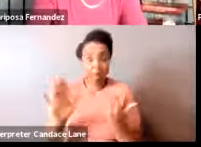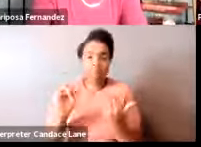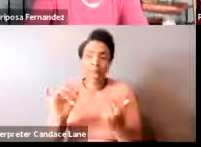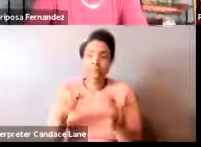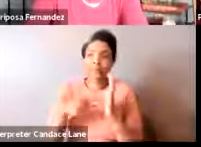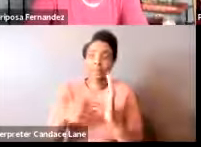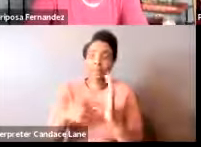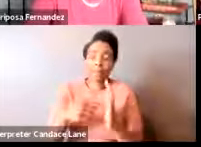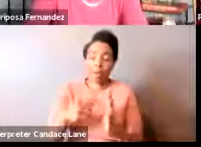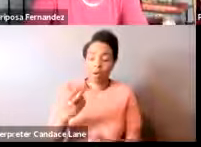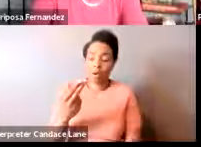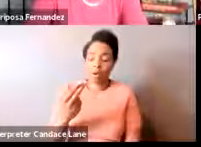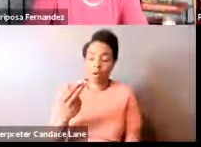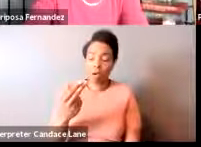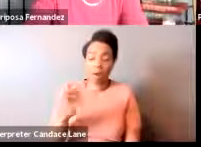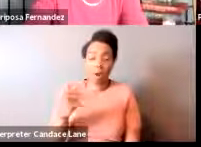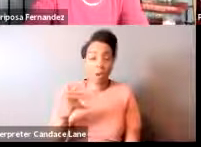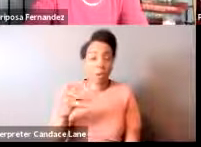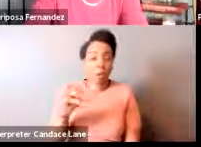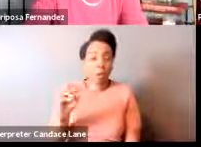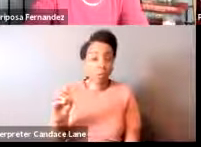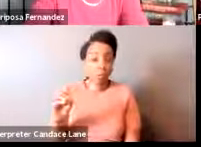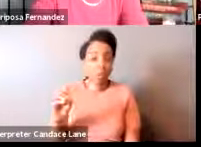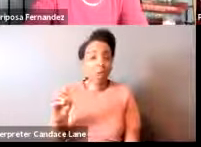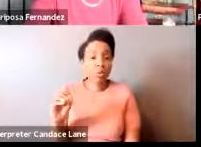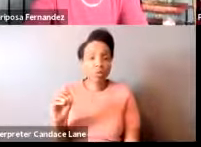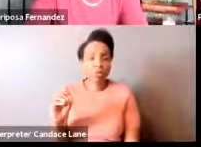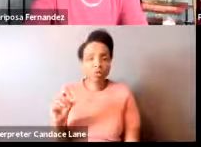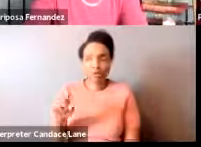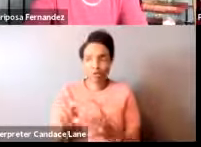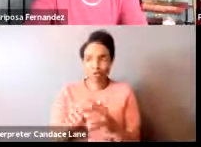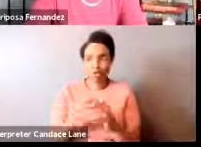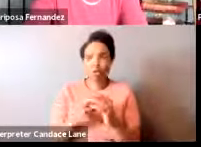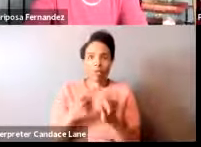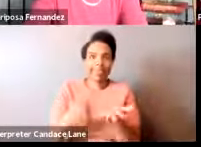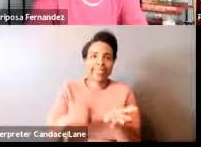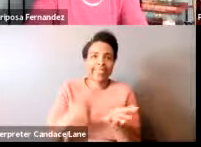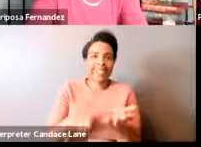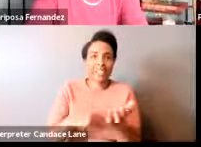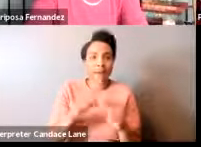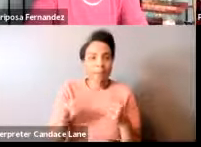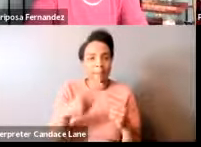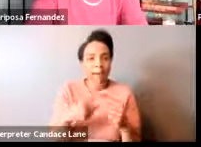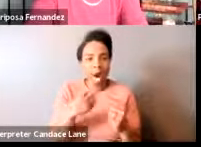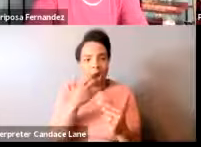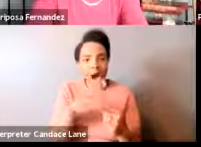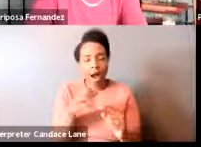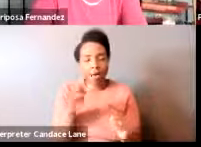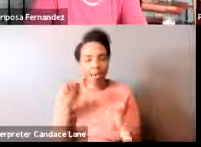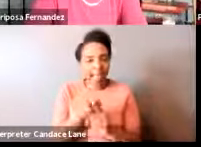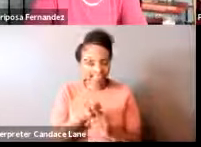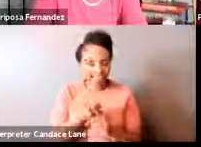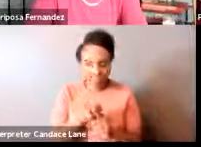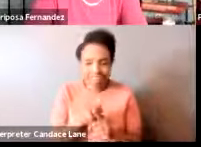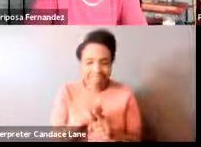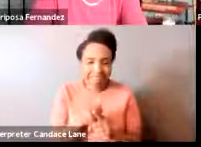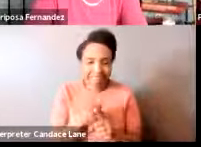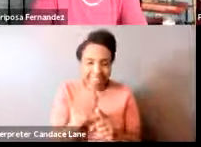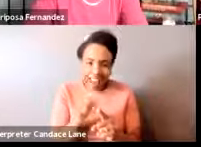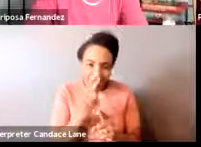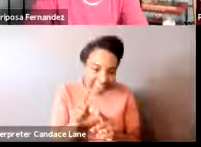out to write haiku about hot flashes, all right? it was actually, I was